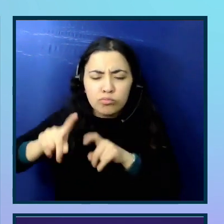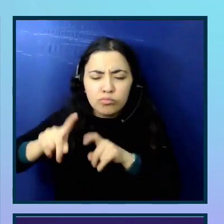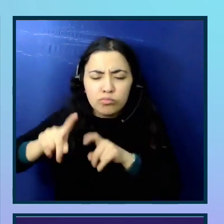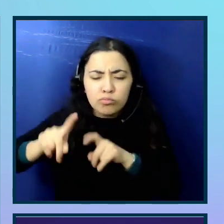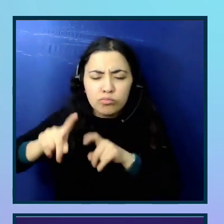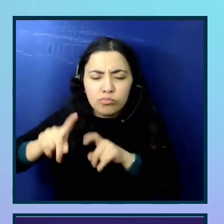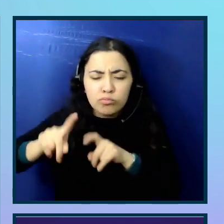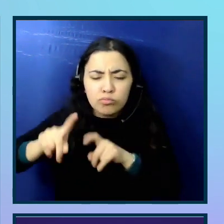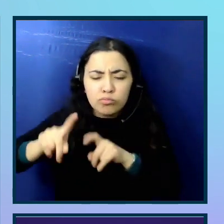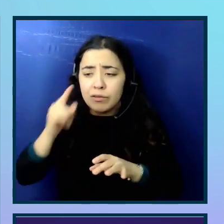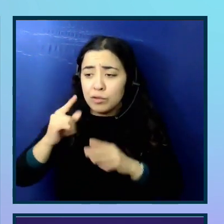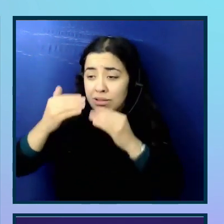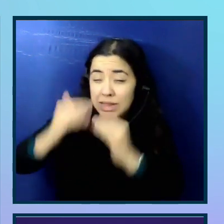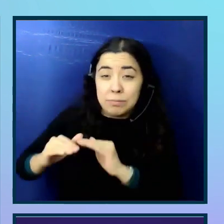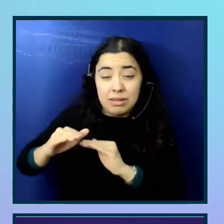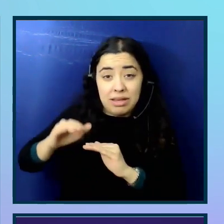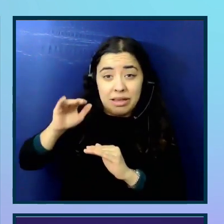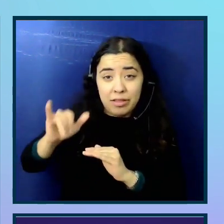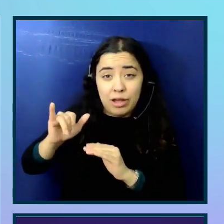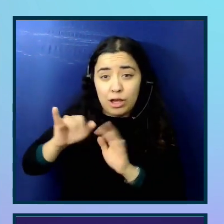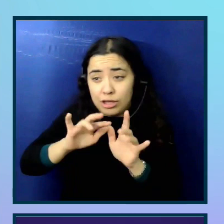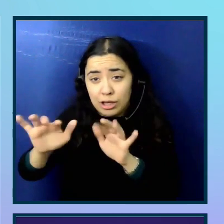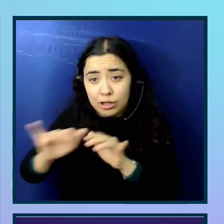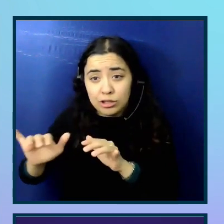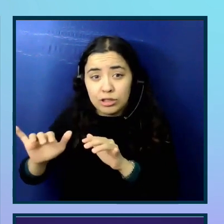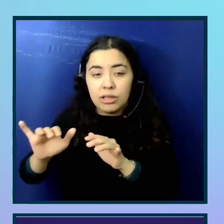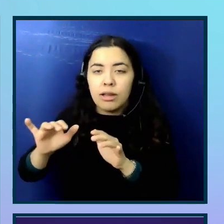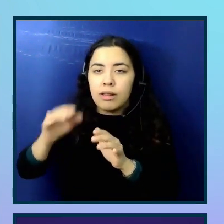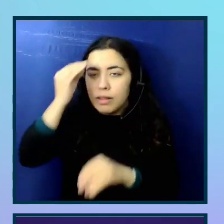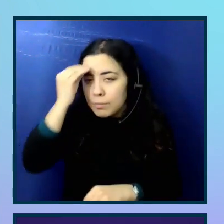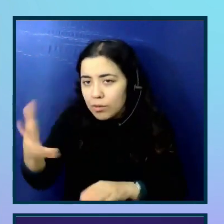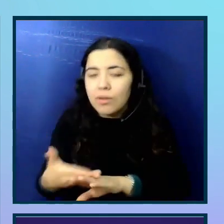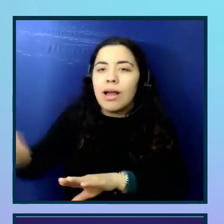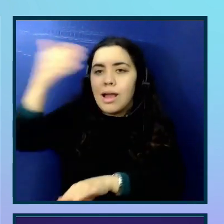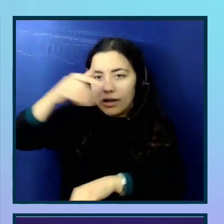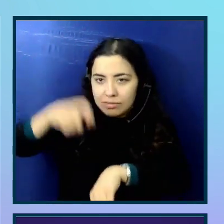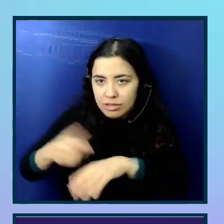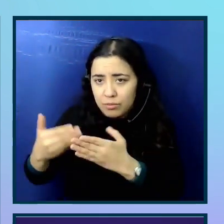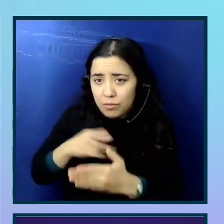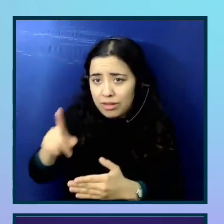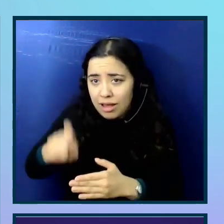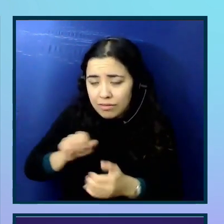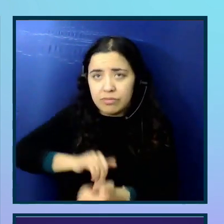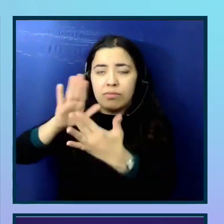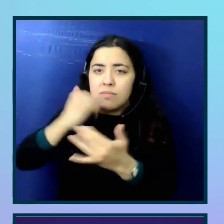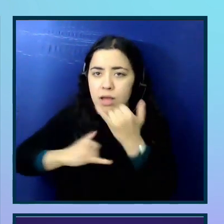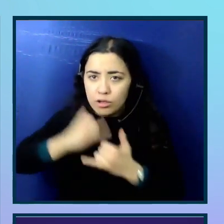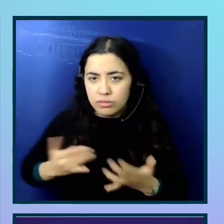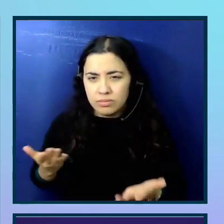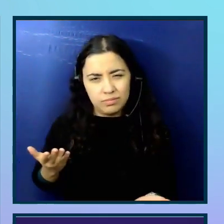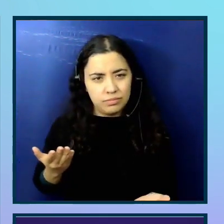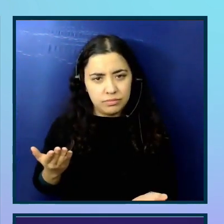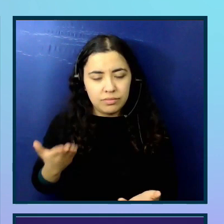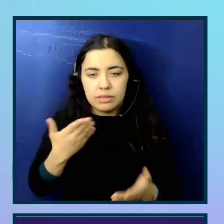that, it in there on before users have to deal with errors. Totally. So in this example